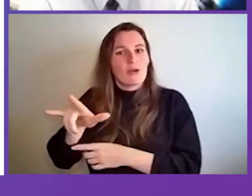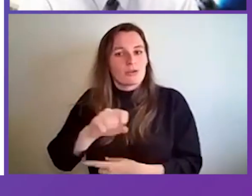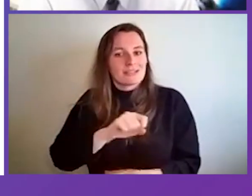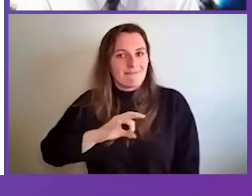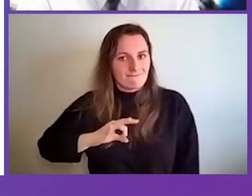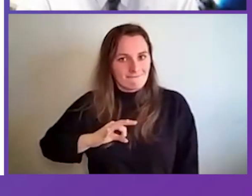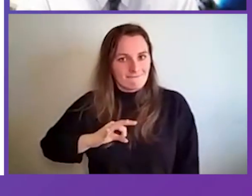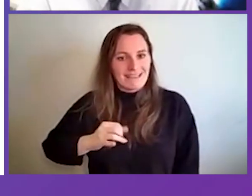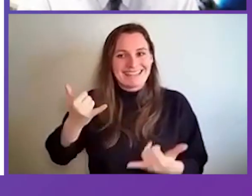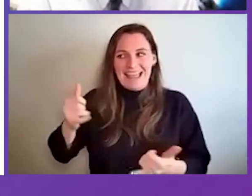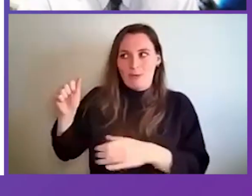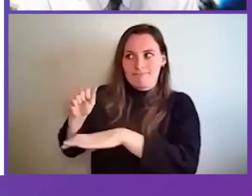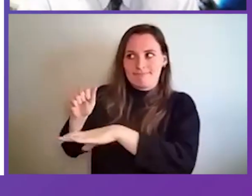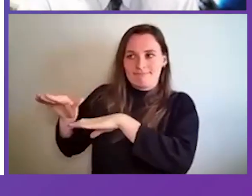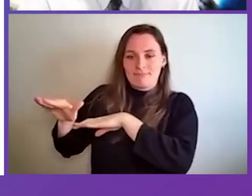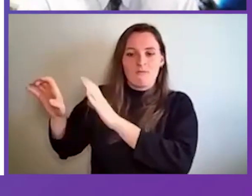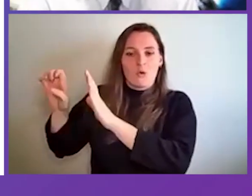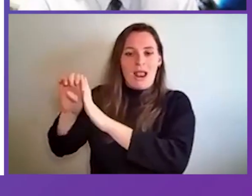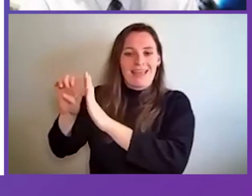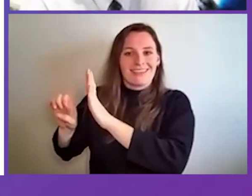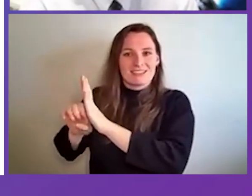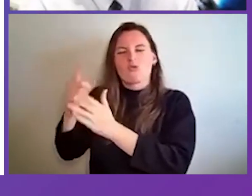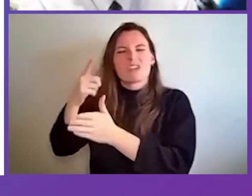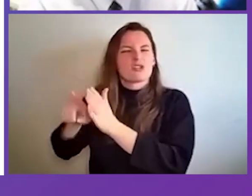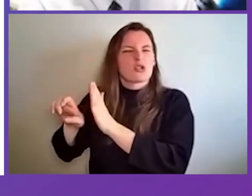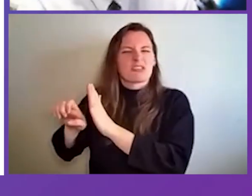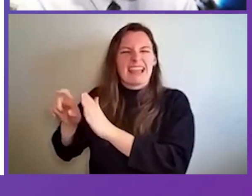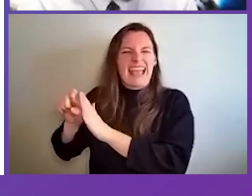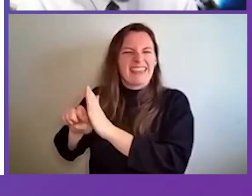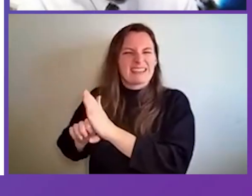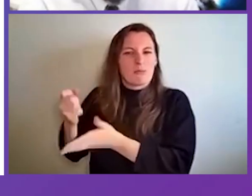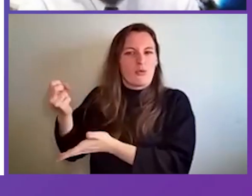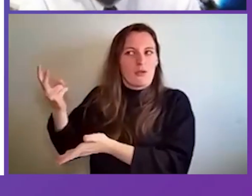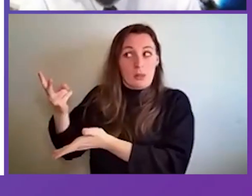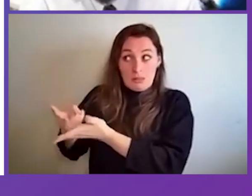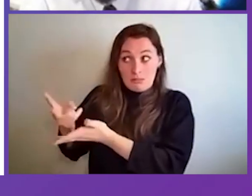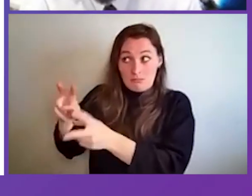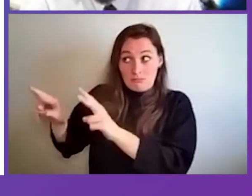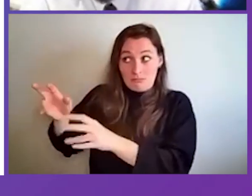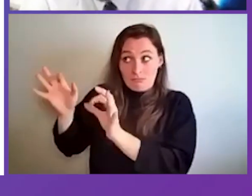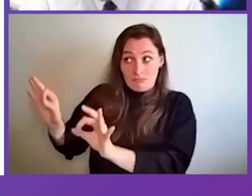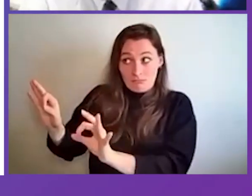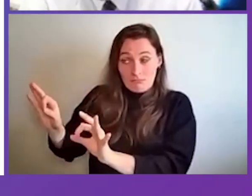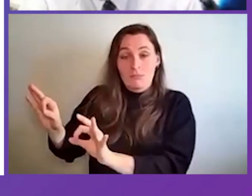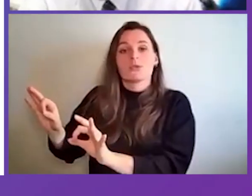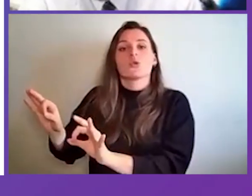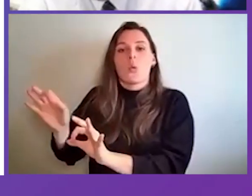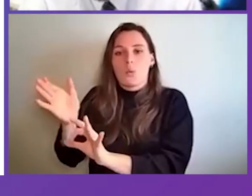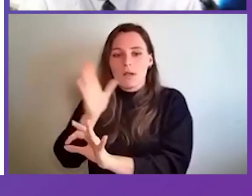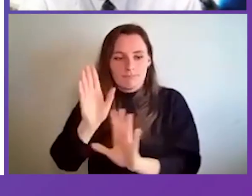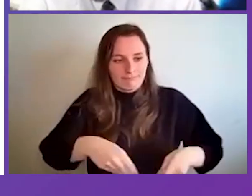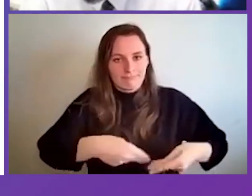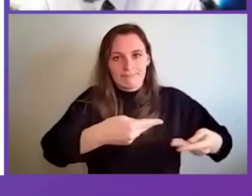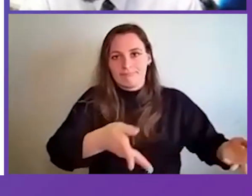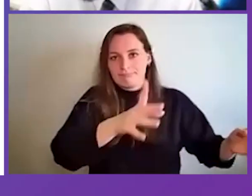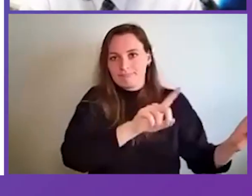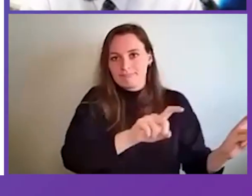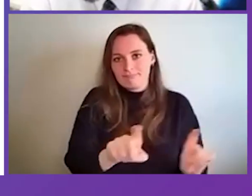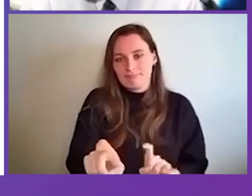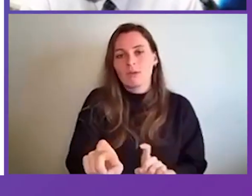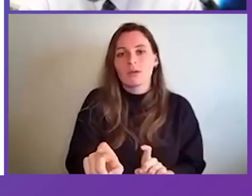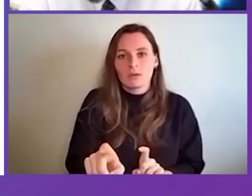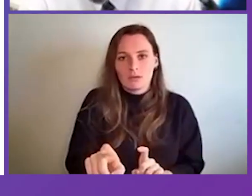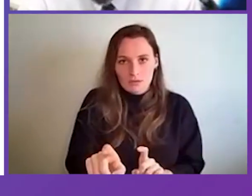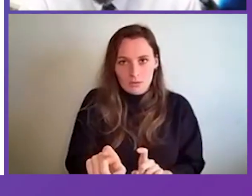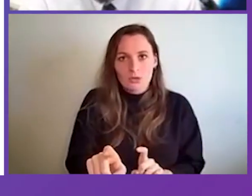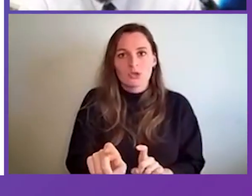approval. Once that's free, once that's through the process, we will share that with some of our